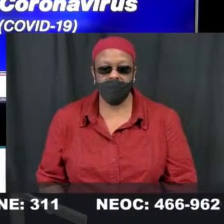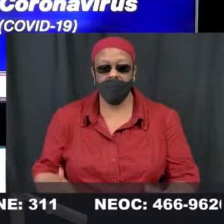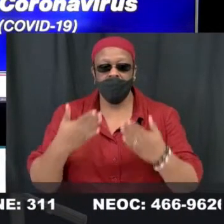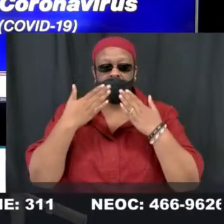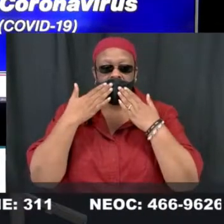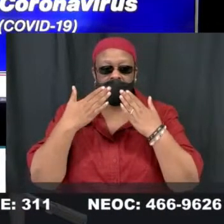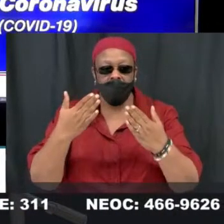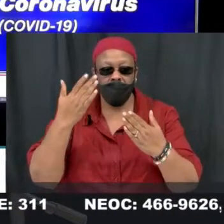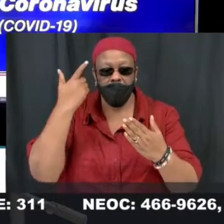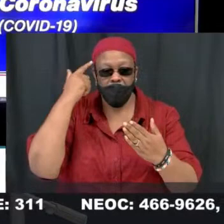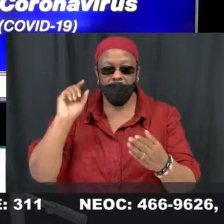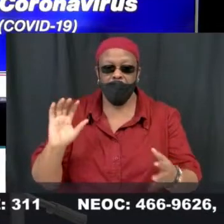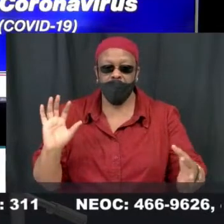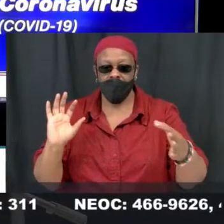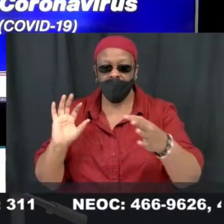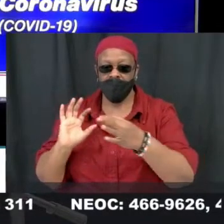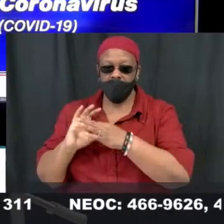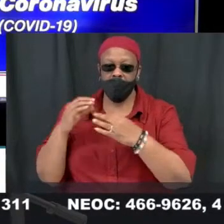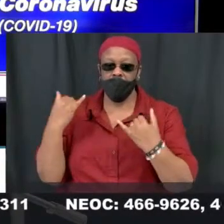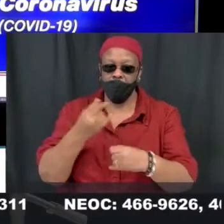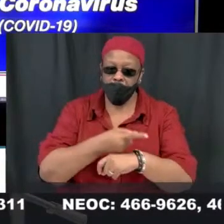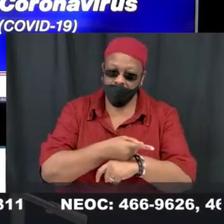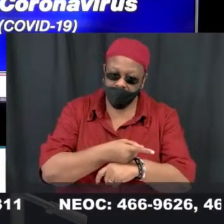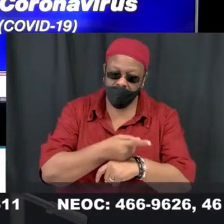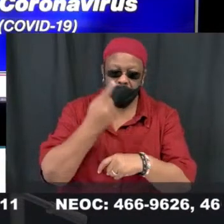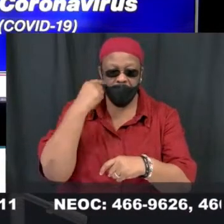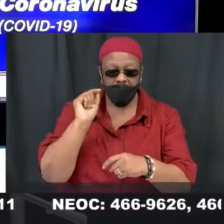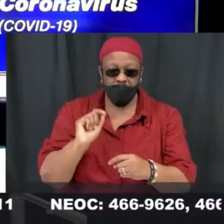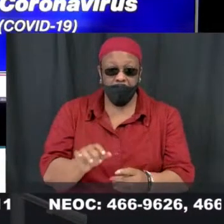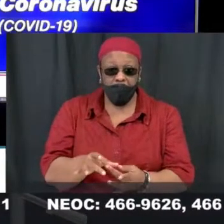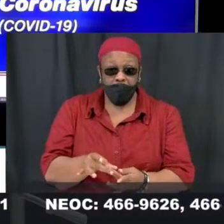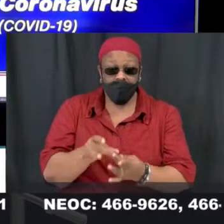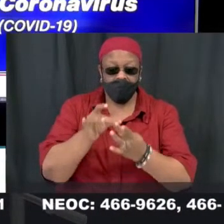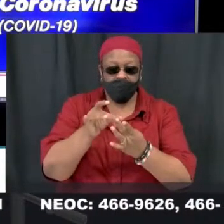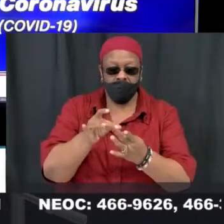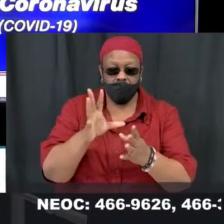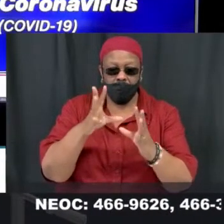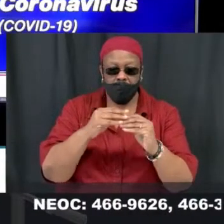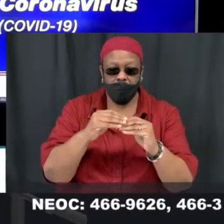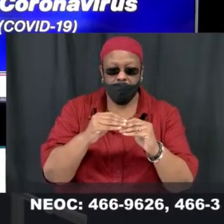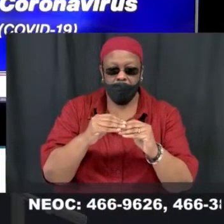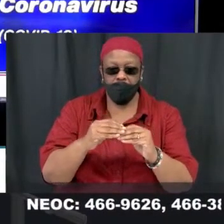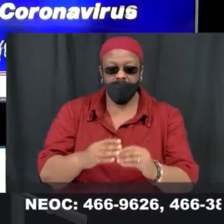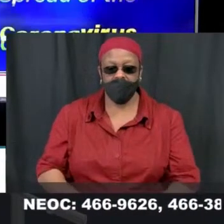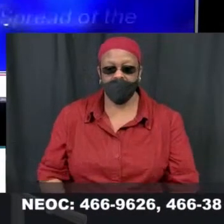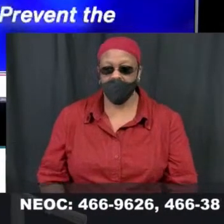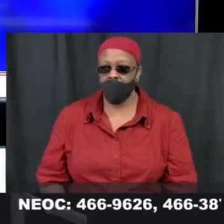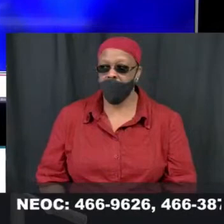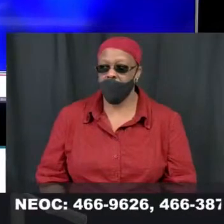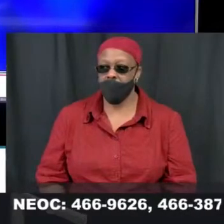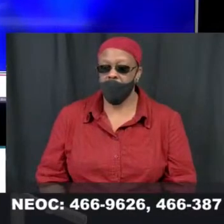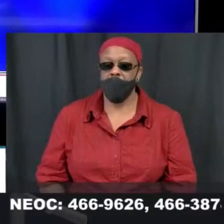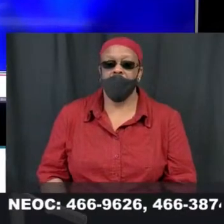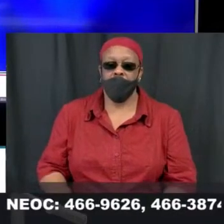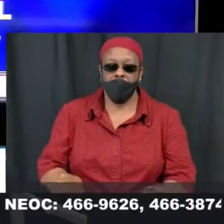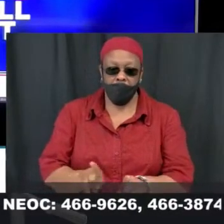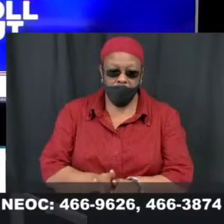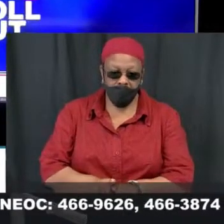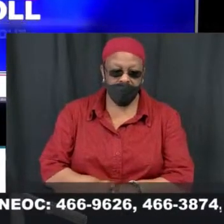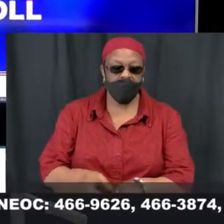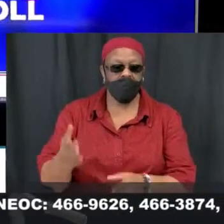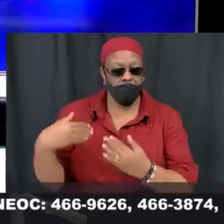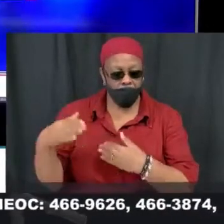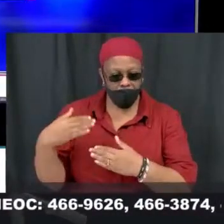thank you for joining us for this emergency briefing. As usual, we continue